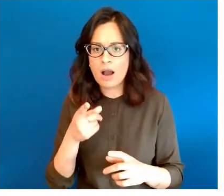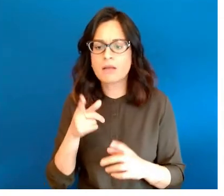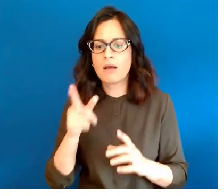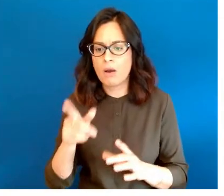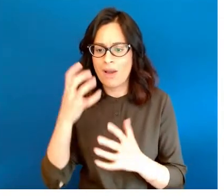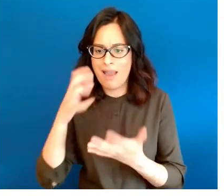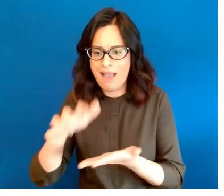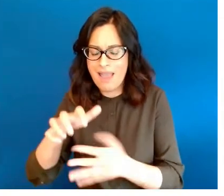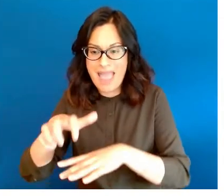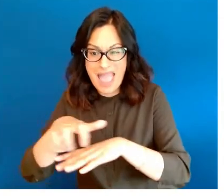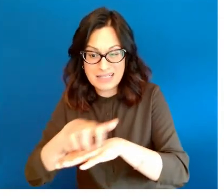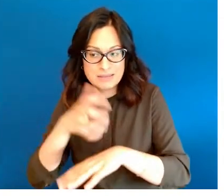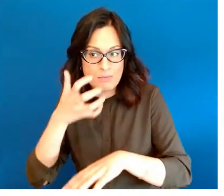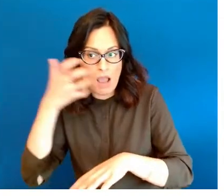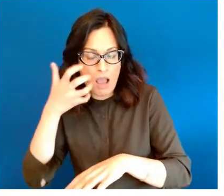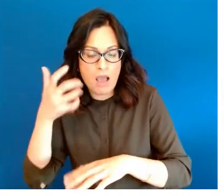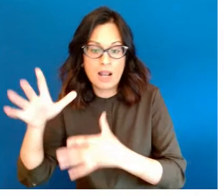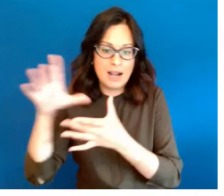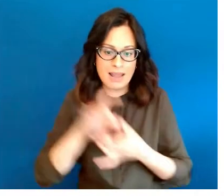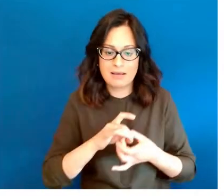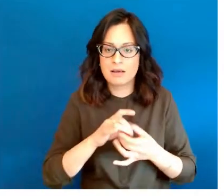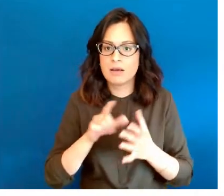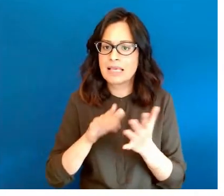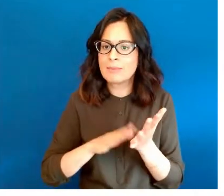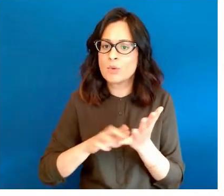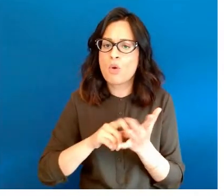only for eczema.